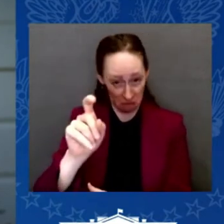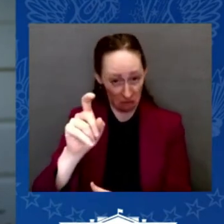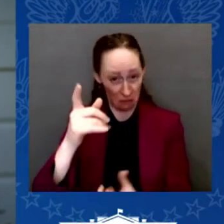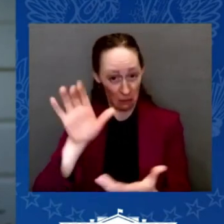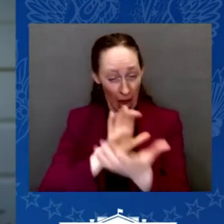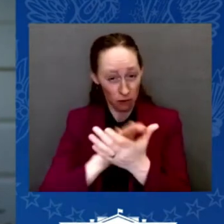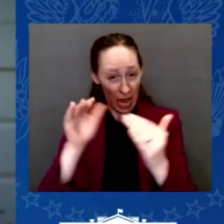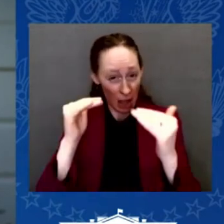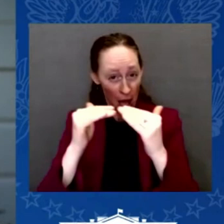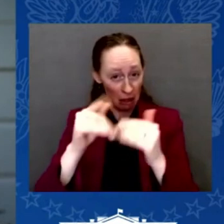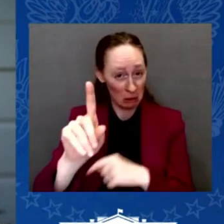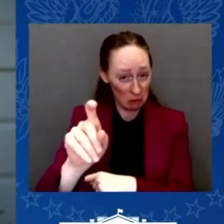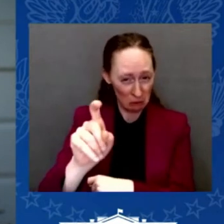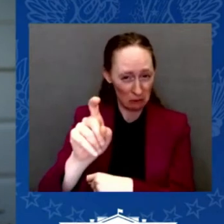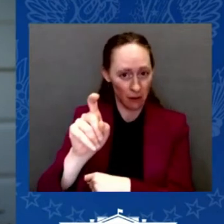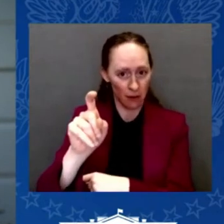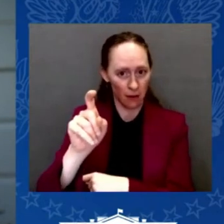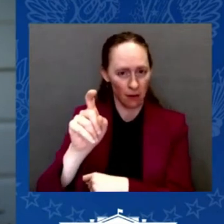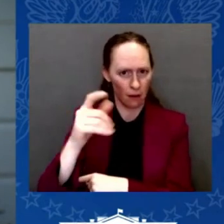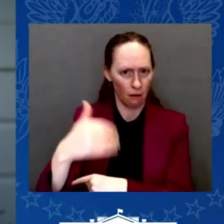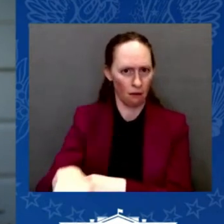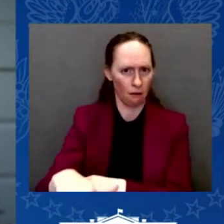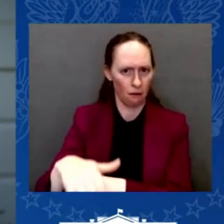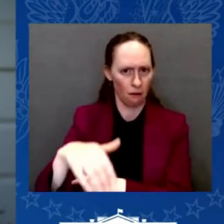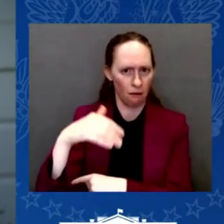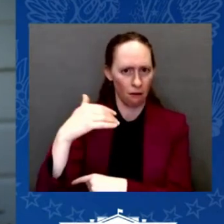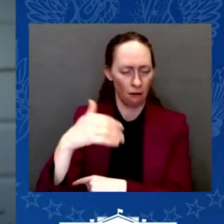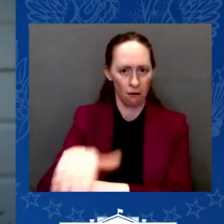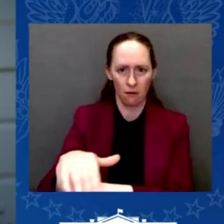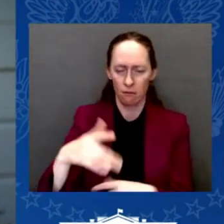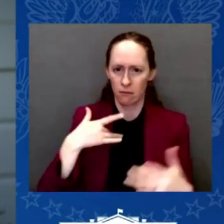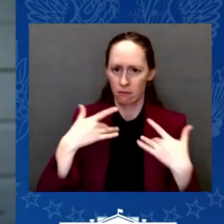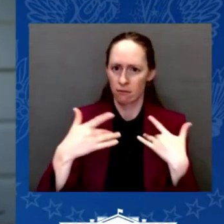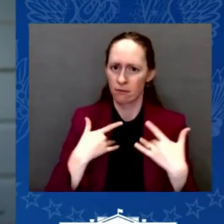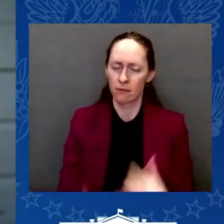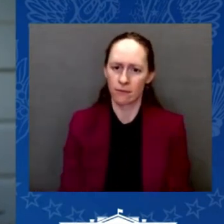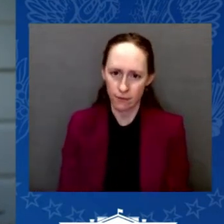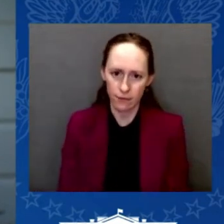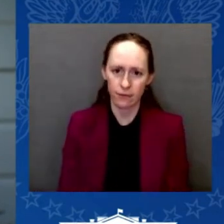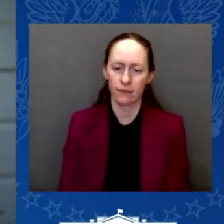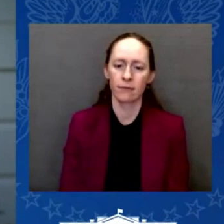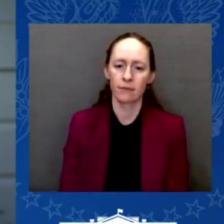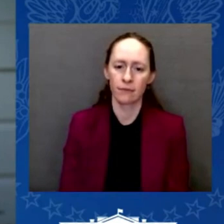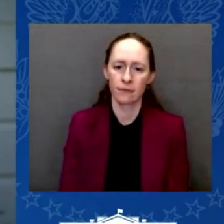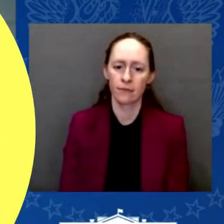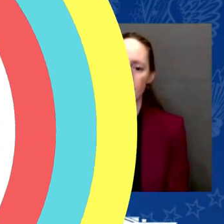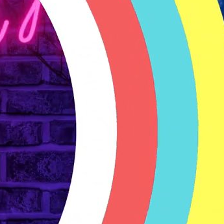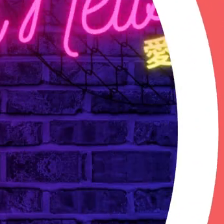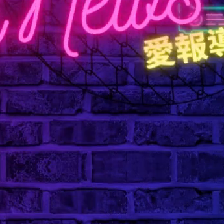person can be married in the morning,and thrown out of a restaurant for being gay in the afternoon, this is still